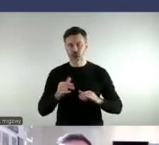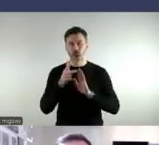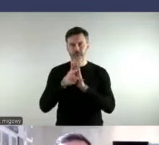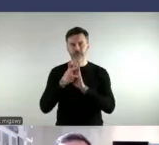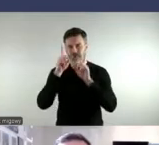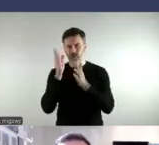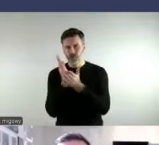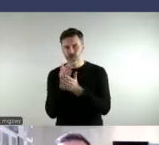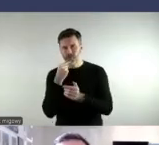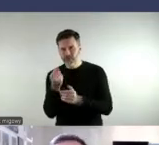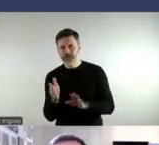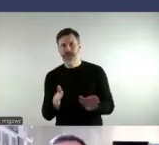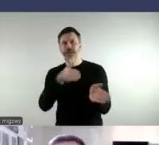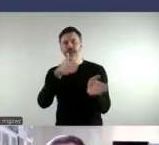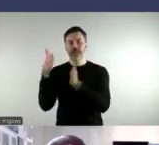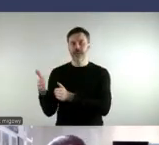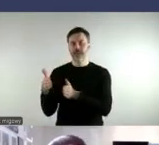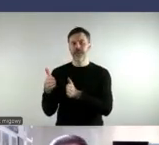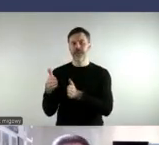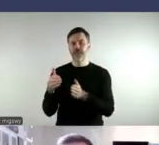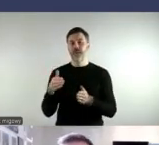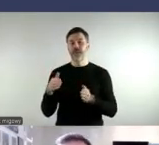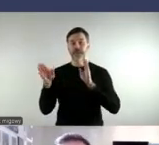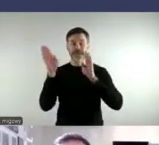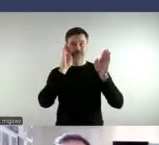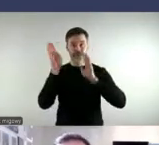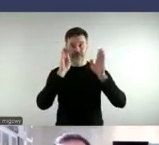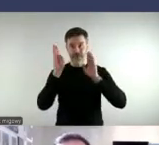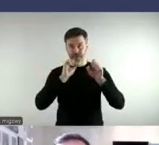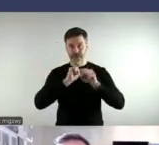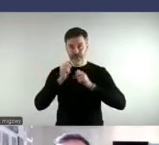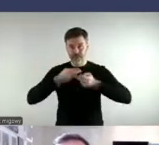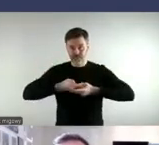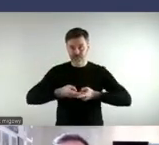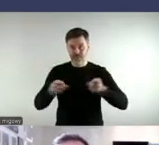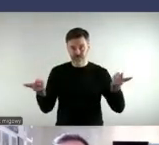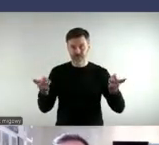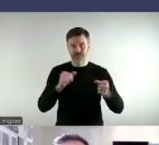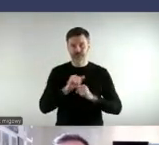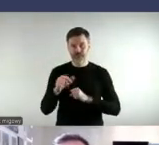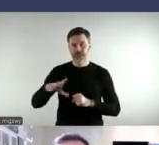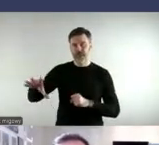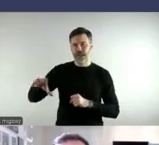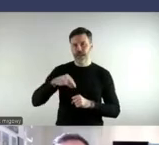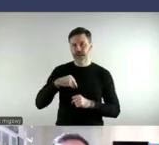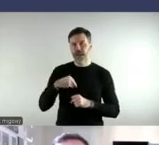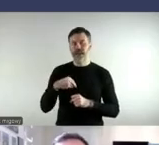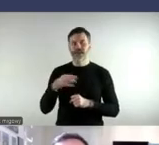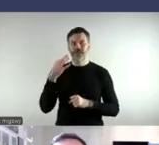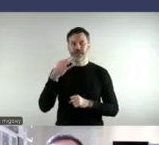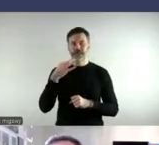In our territory, I mentioned the monitoring already. Our Facebook profile that we inform